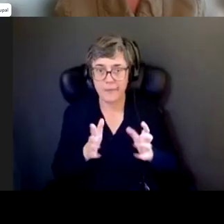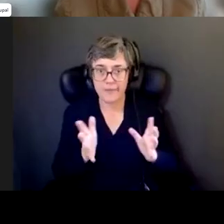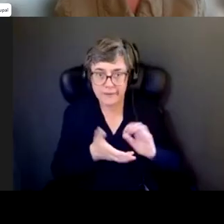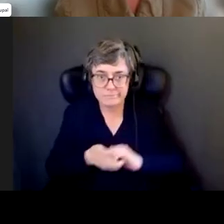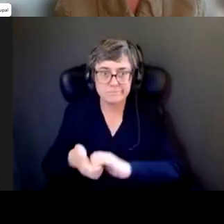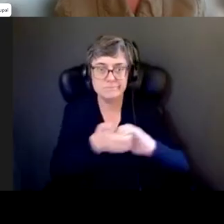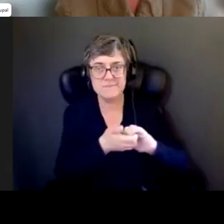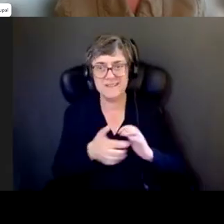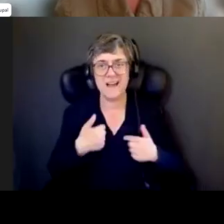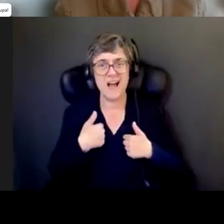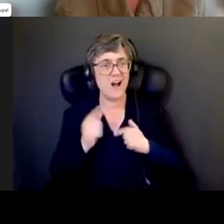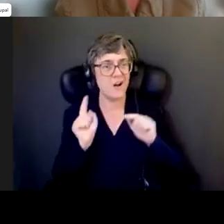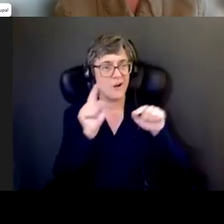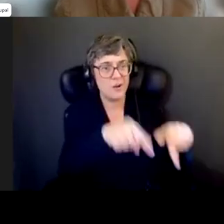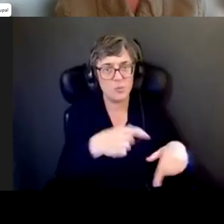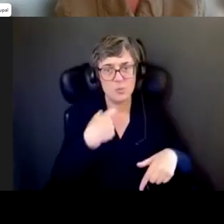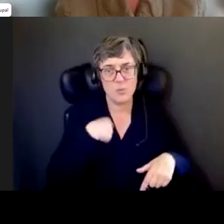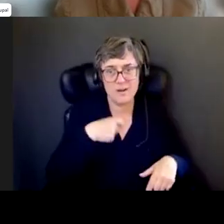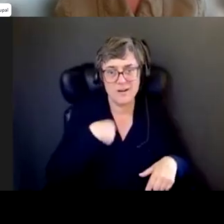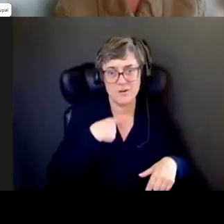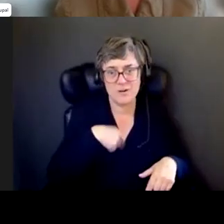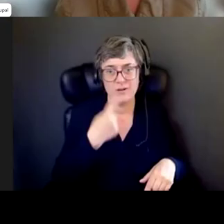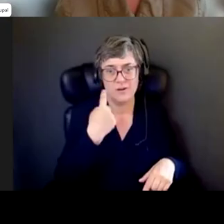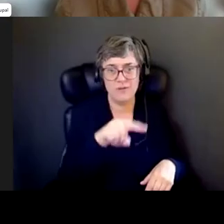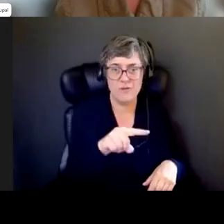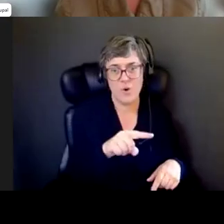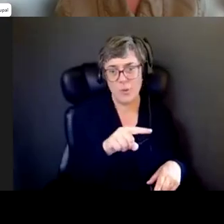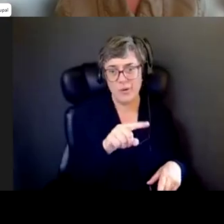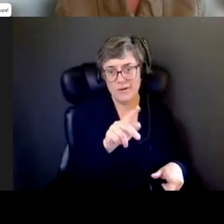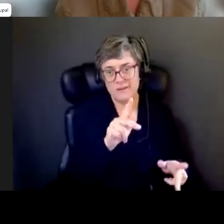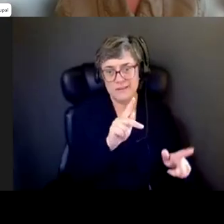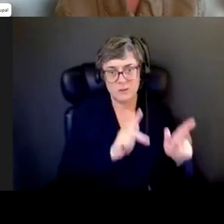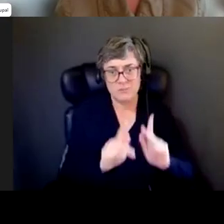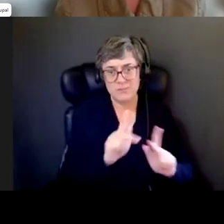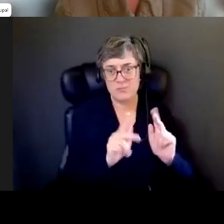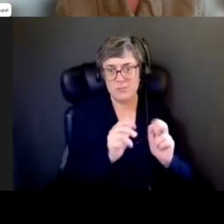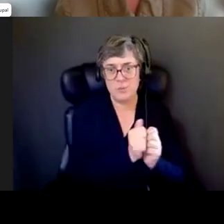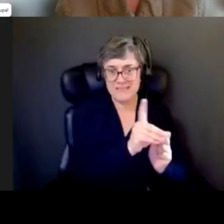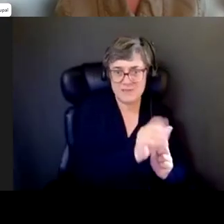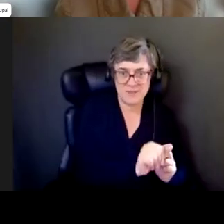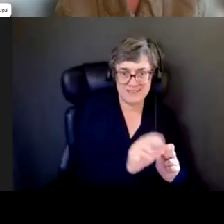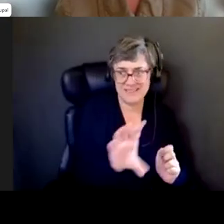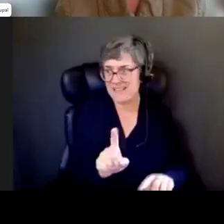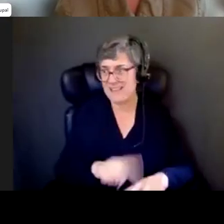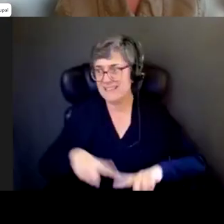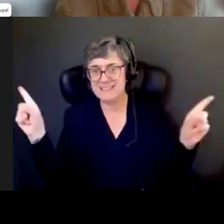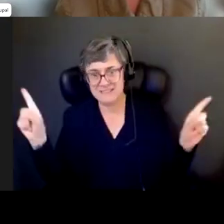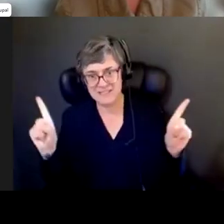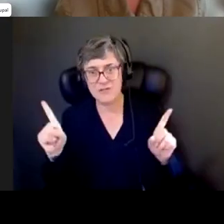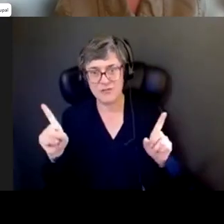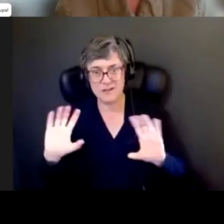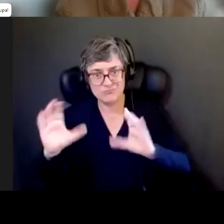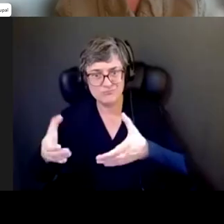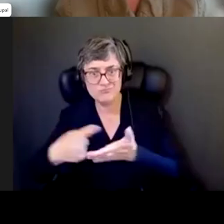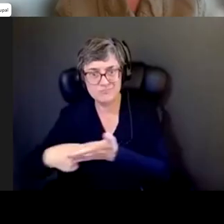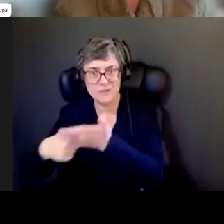another roundtable for people in the GBV sector. And it's the other point that I wanted to make sure I covered today, which is that a really good example of